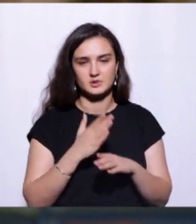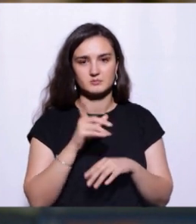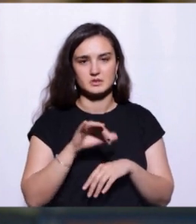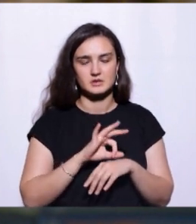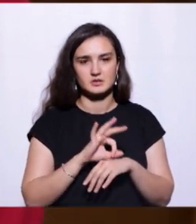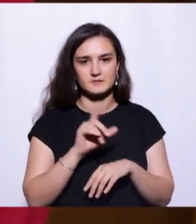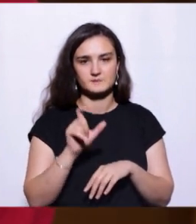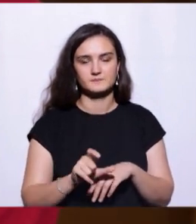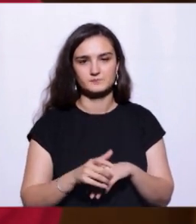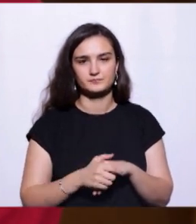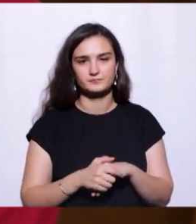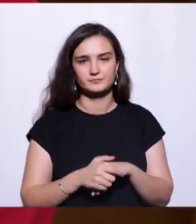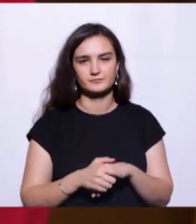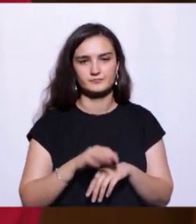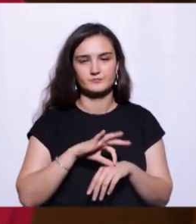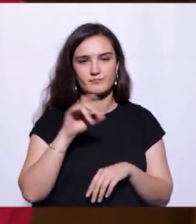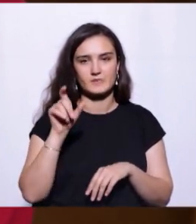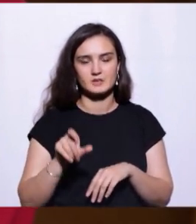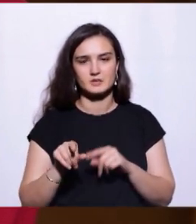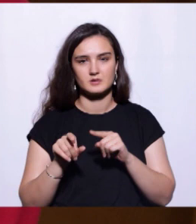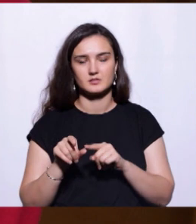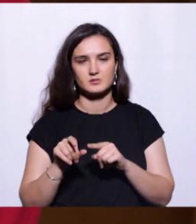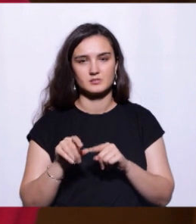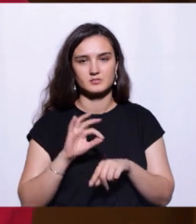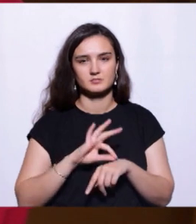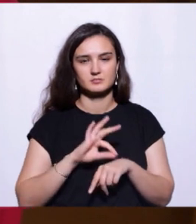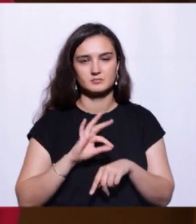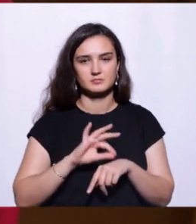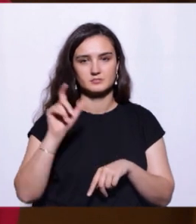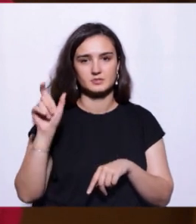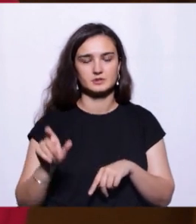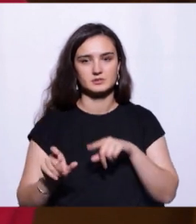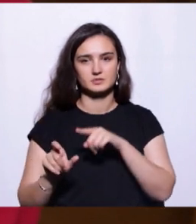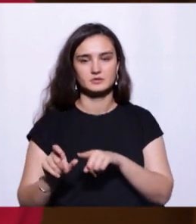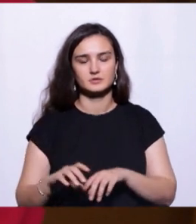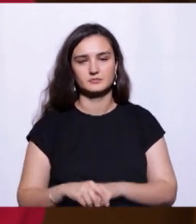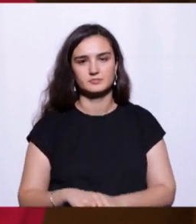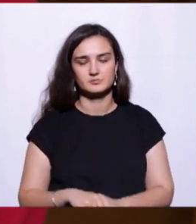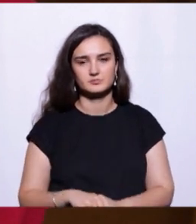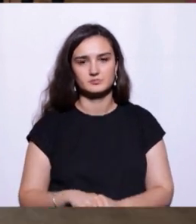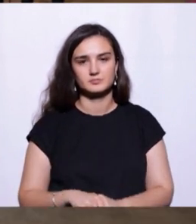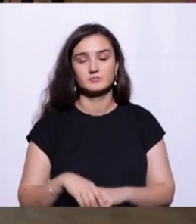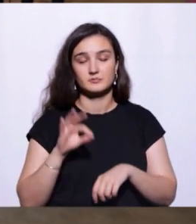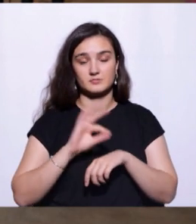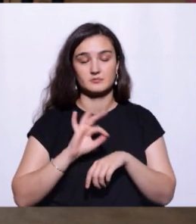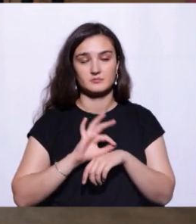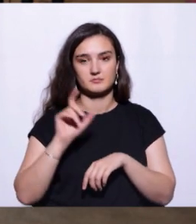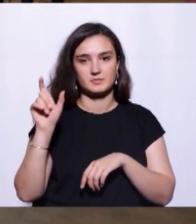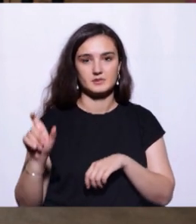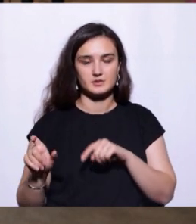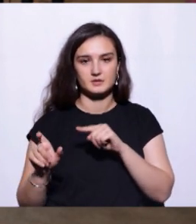patient. Patient, patsienti. Patient, patsienti.